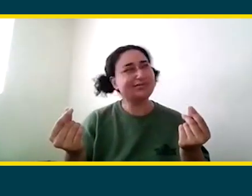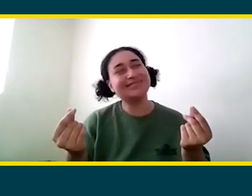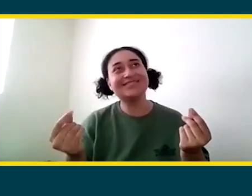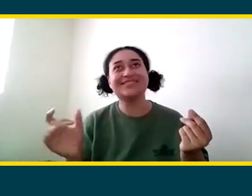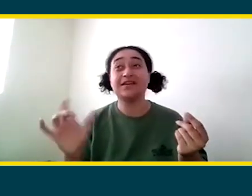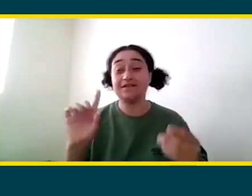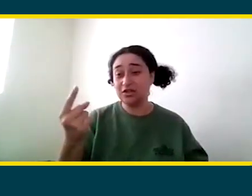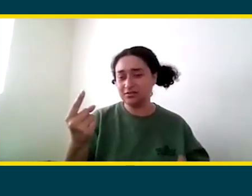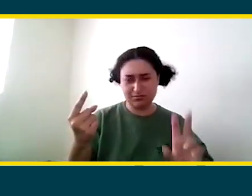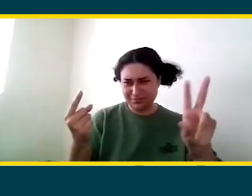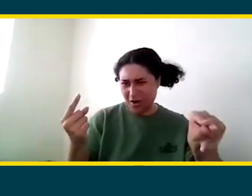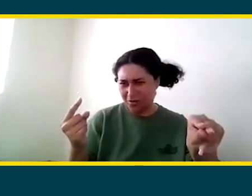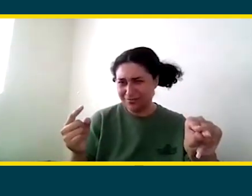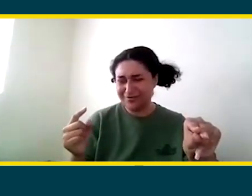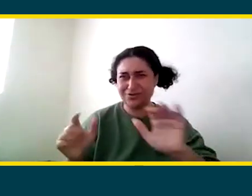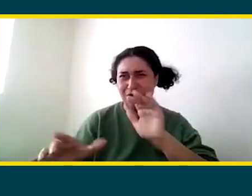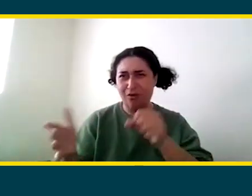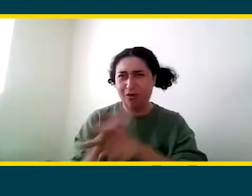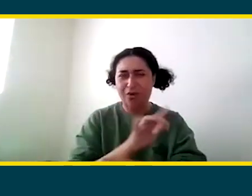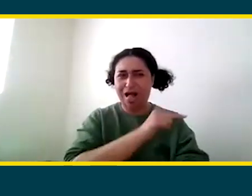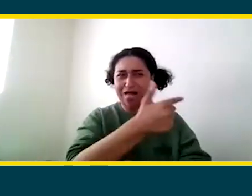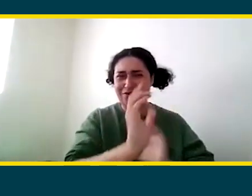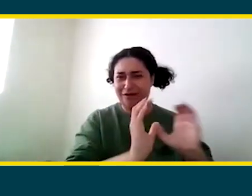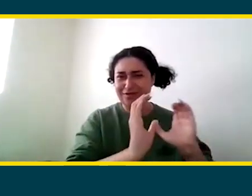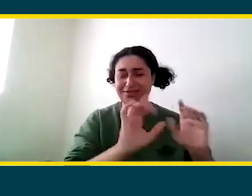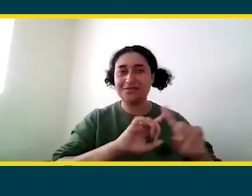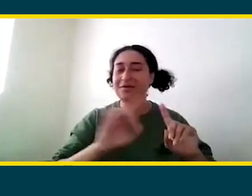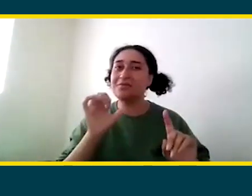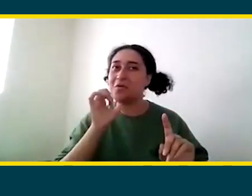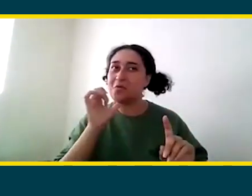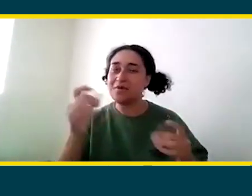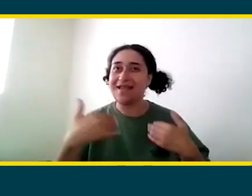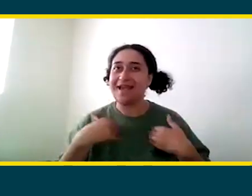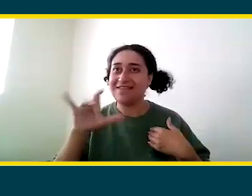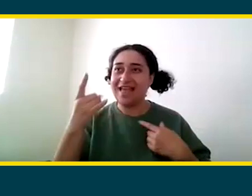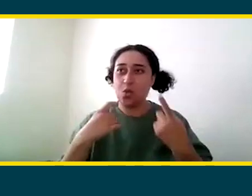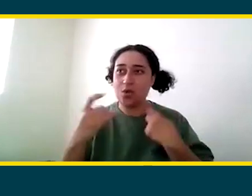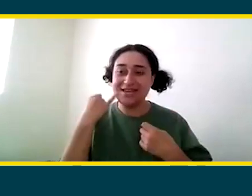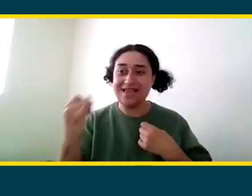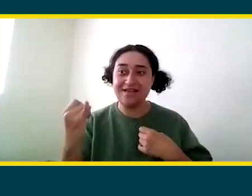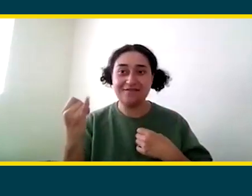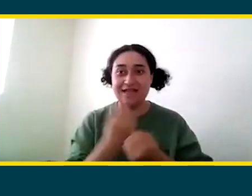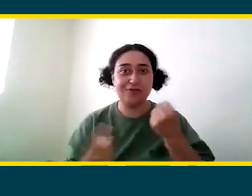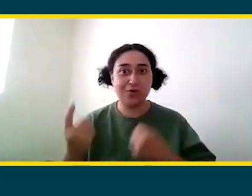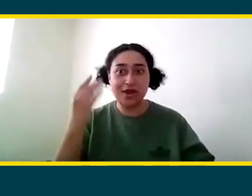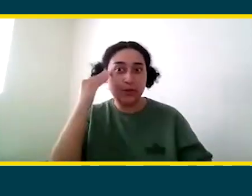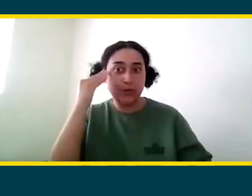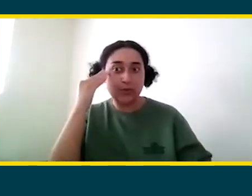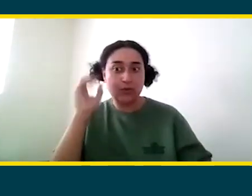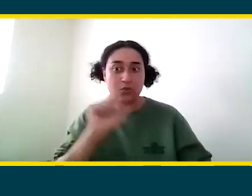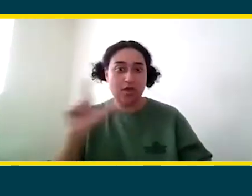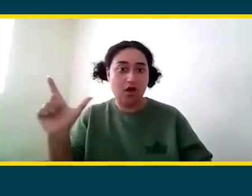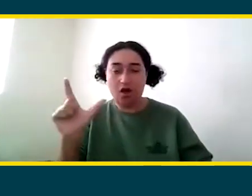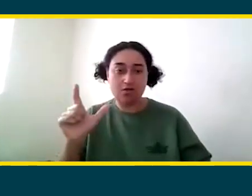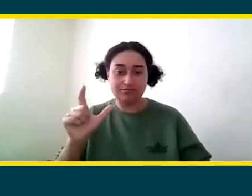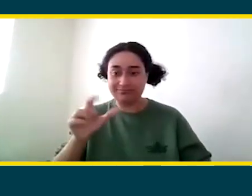first of all, no, but that's a whole other conversation. But like, we wouldn't even be having that question if we all knew, we all genuinely